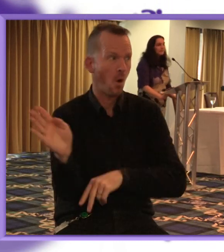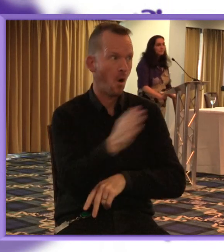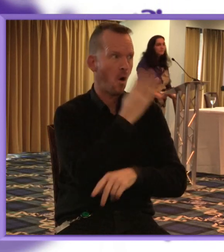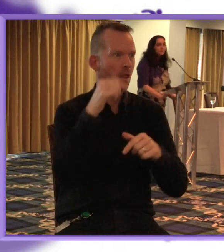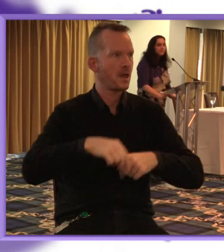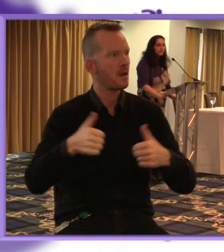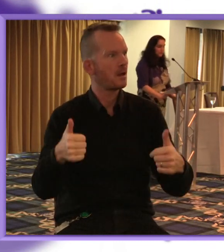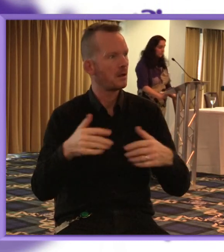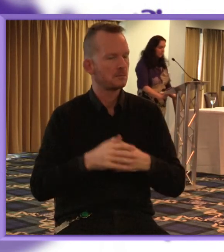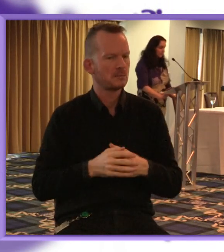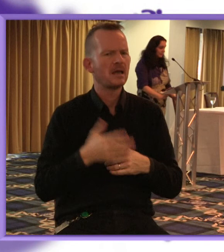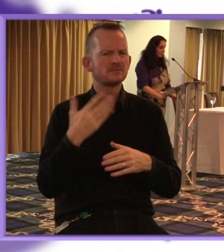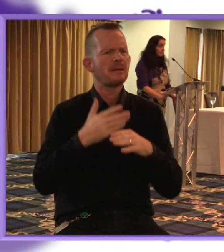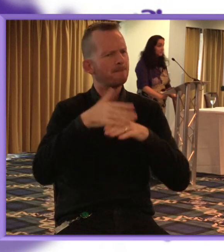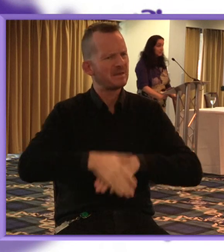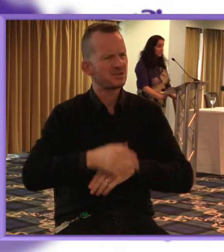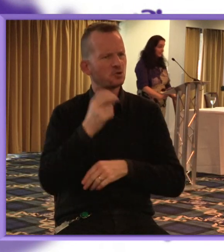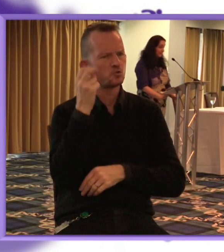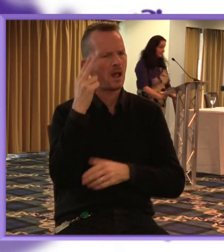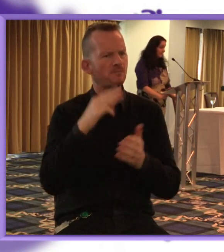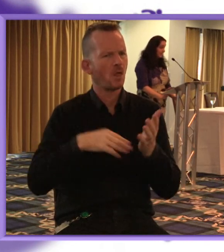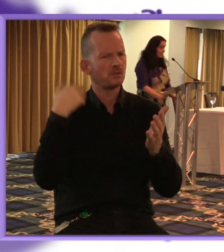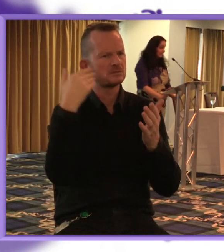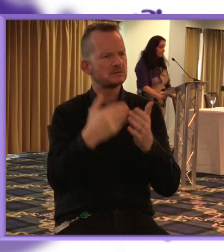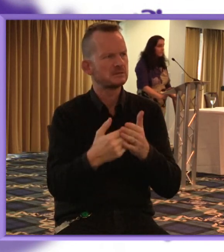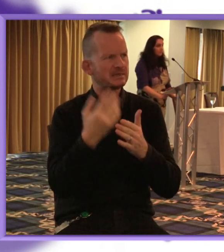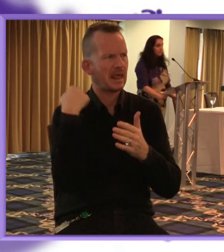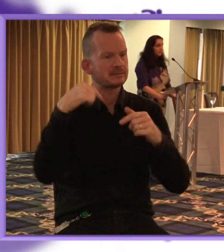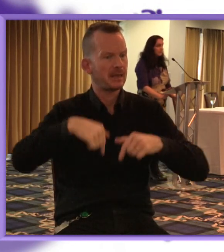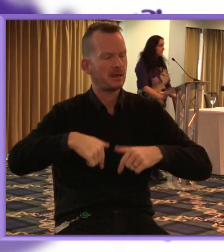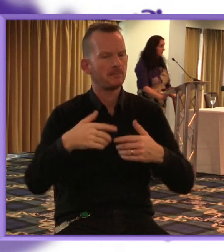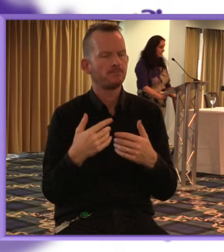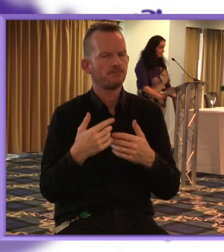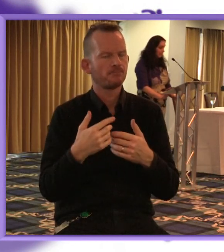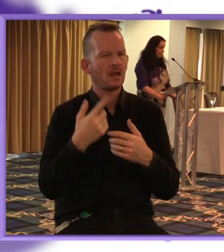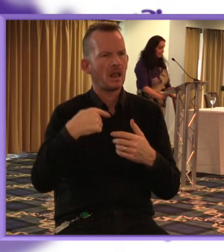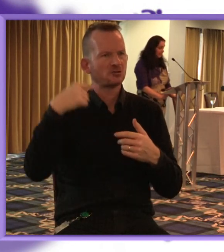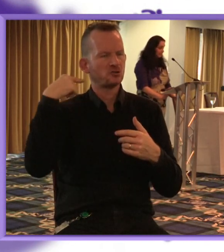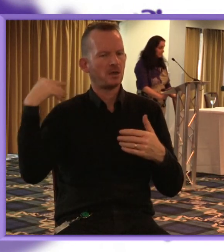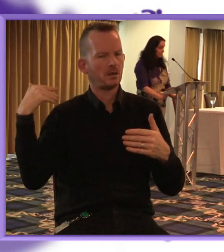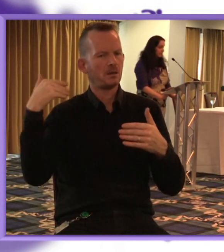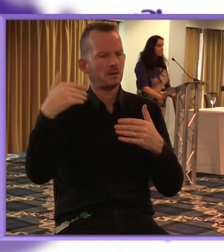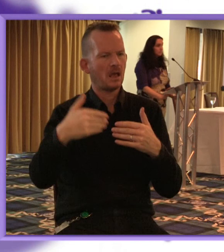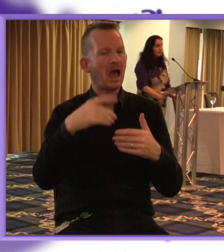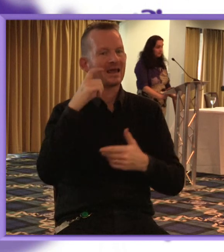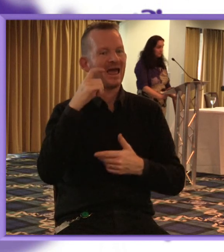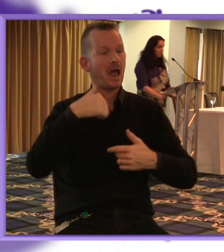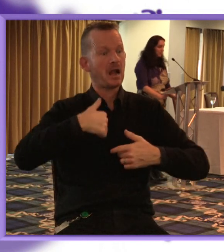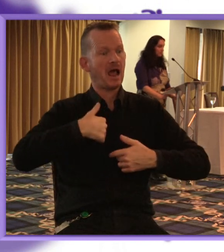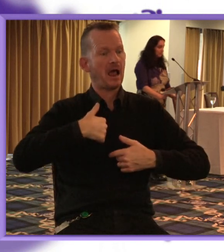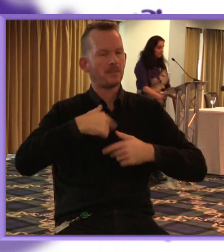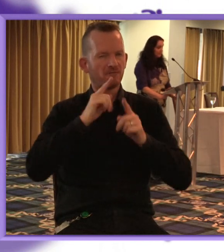I think it's been a busy 12 months since we were last here, and I think following on from last year's event, Claire and I have been following up on